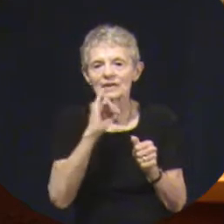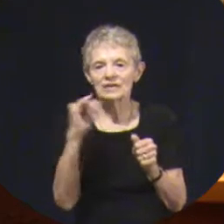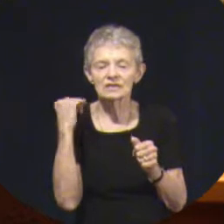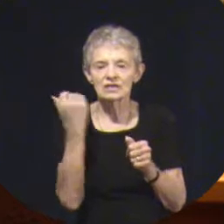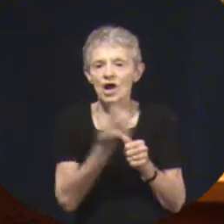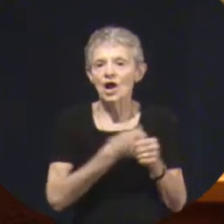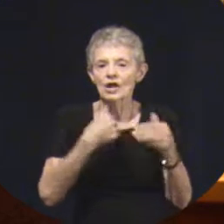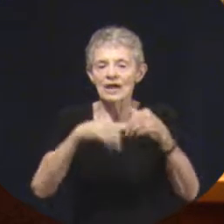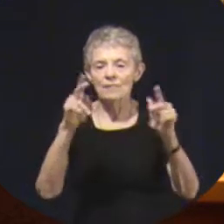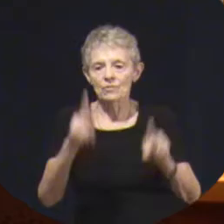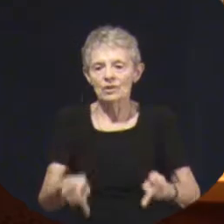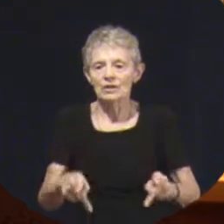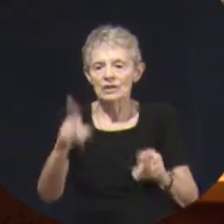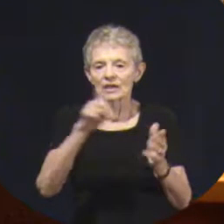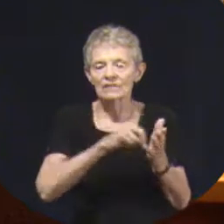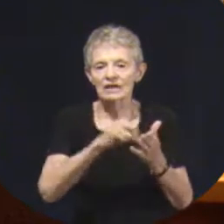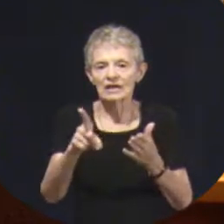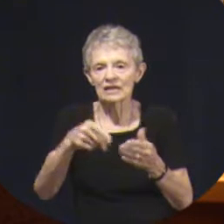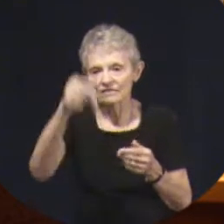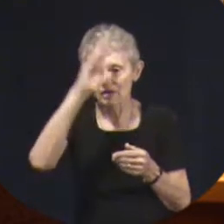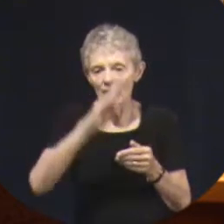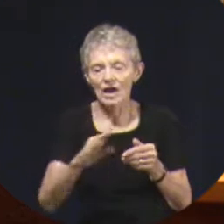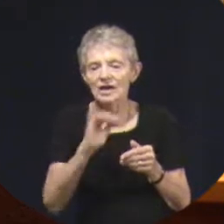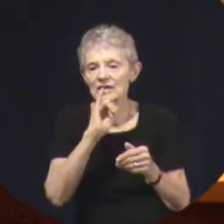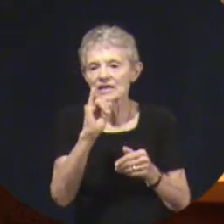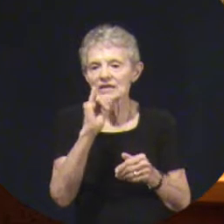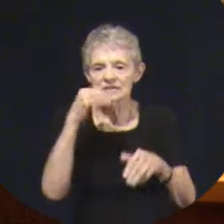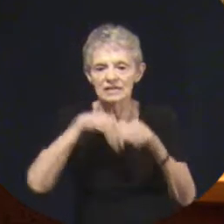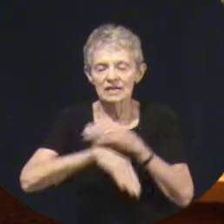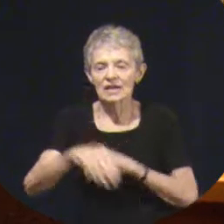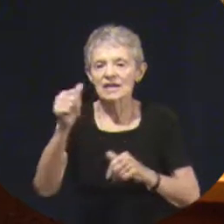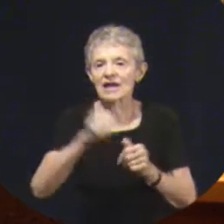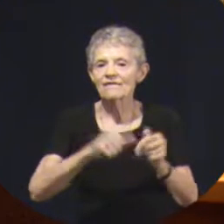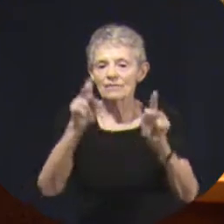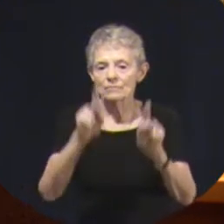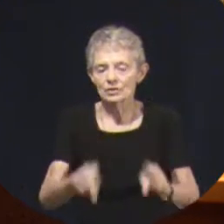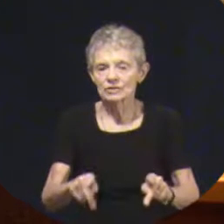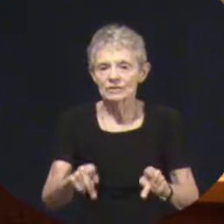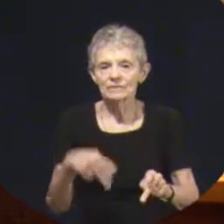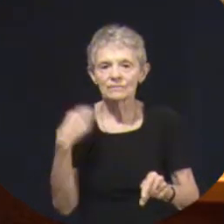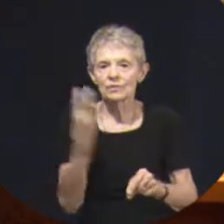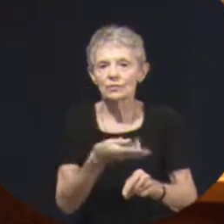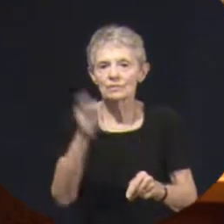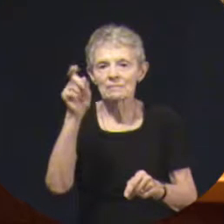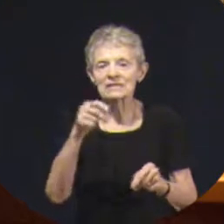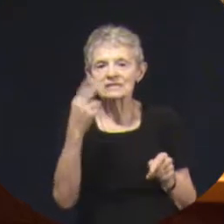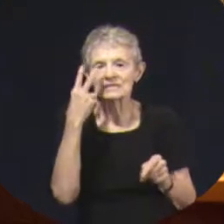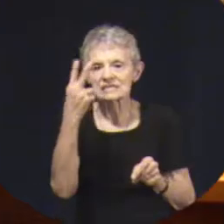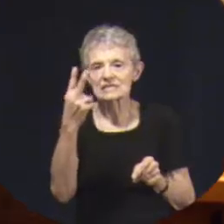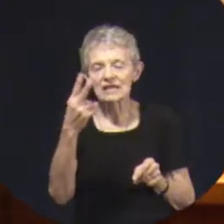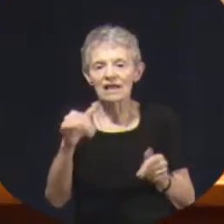resides in every person. And we must always be mindful of that and seek that dignity. Amen.